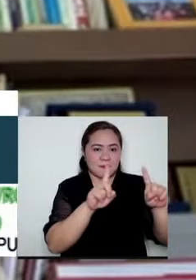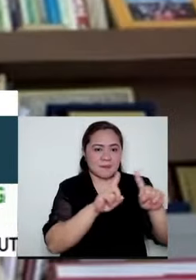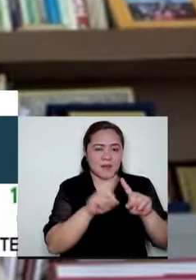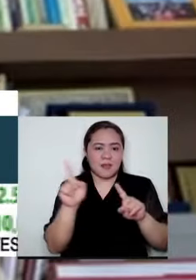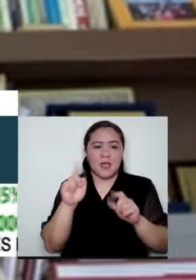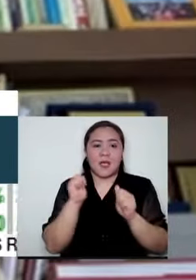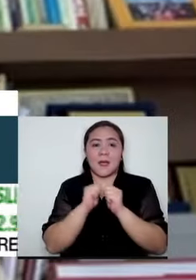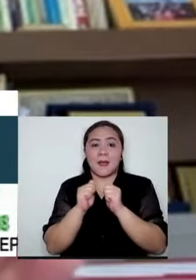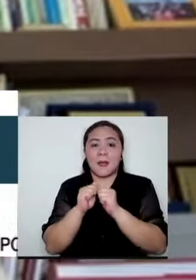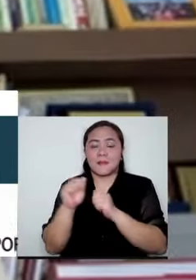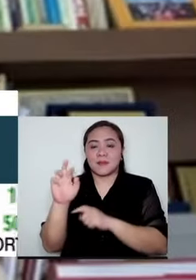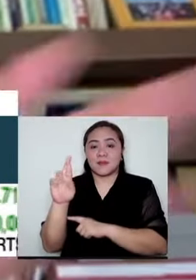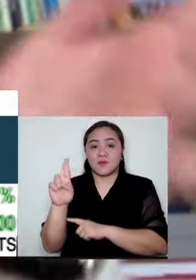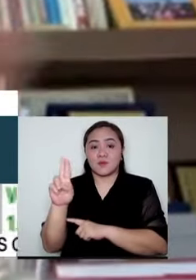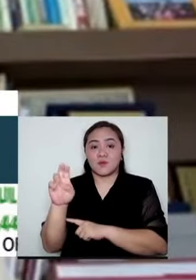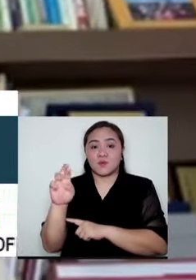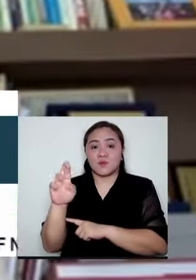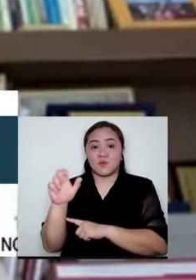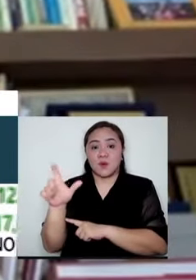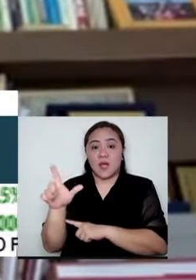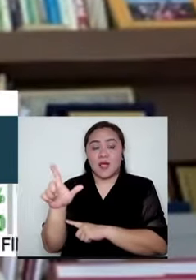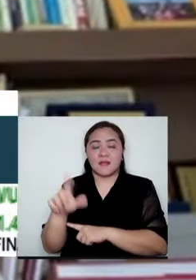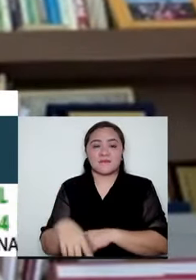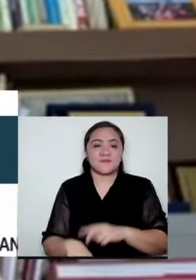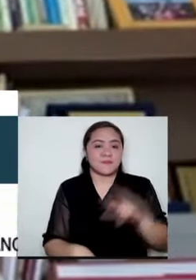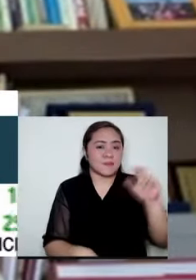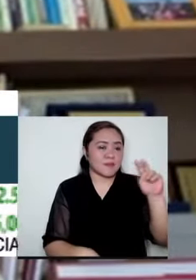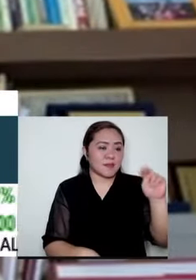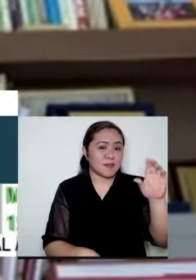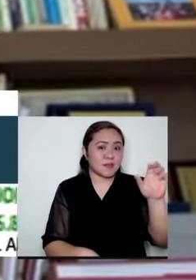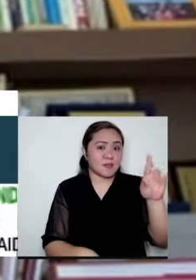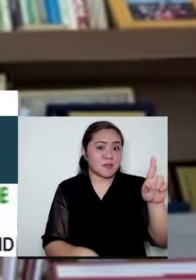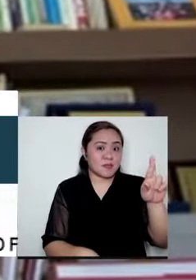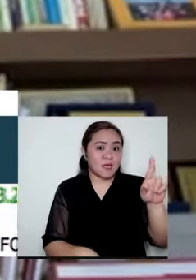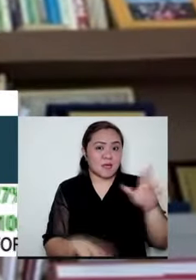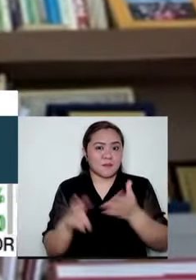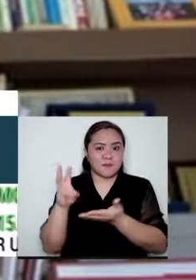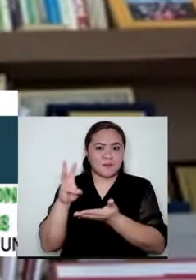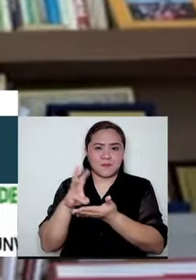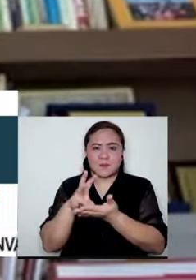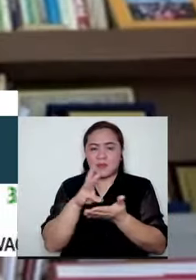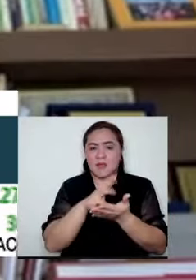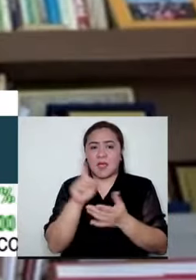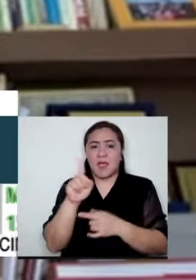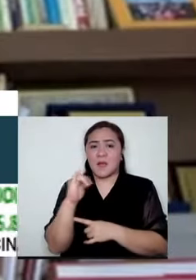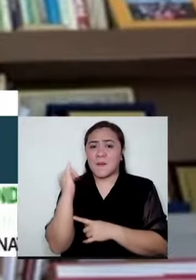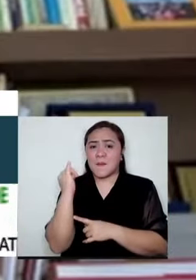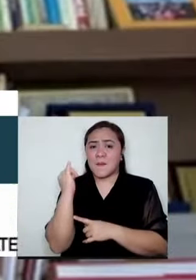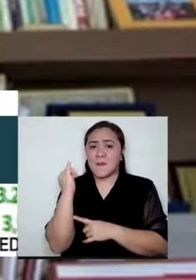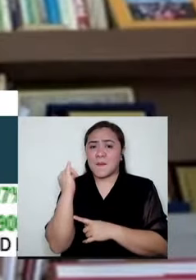rural areas and the NCR, the metropolitan areas. And one mistake, and perhaps